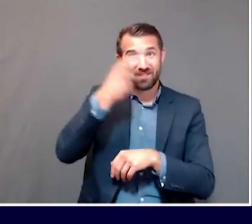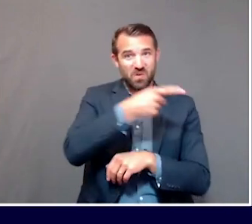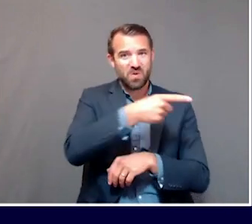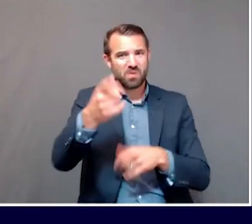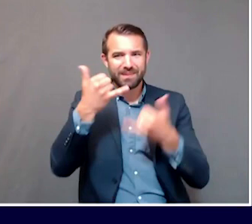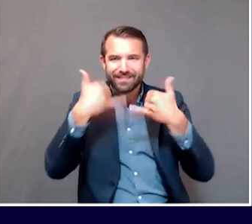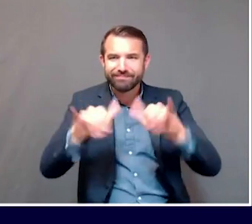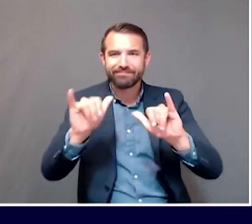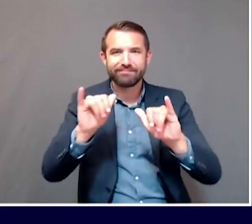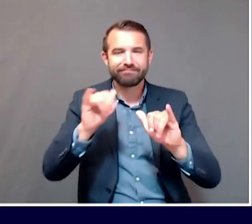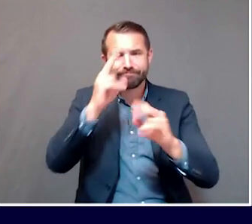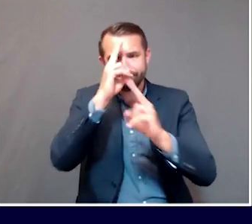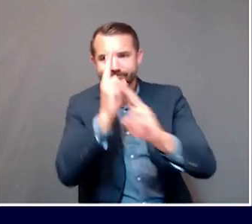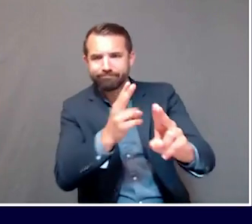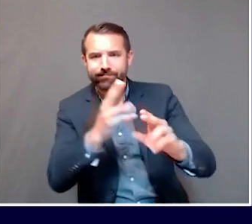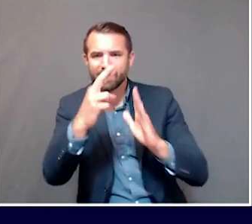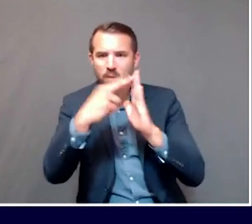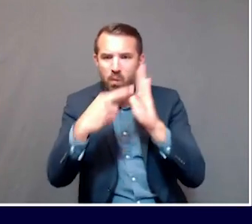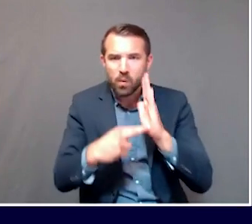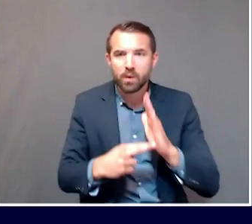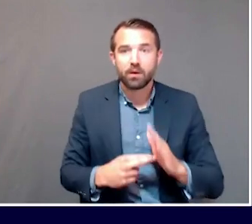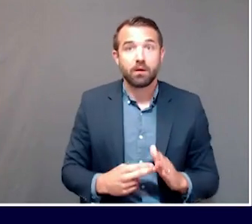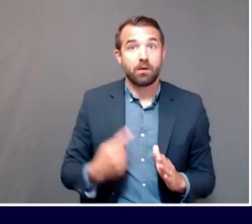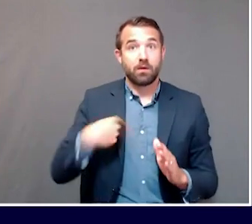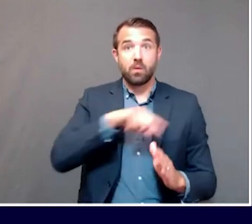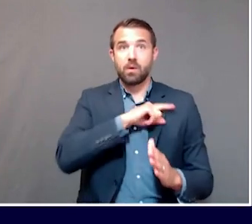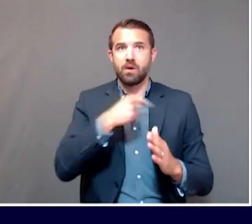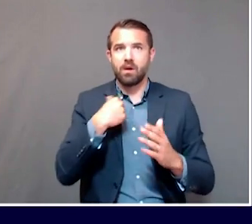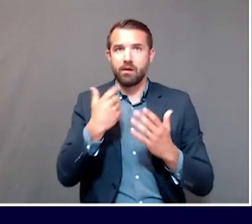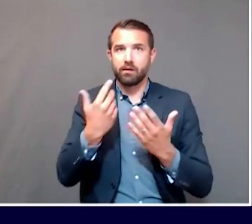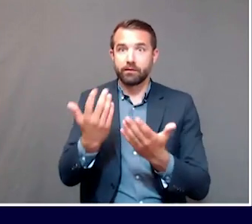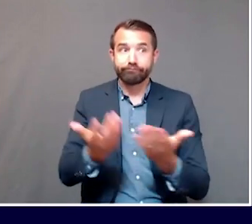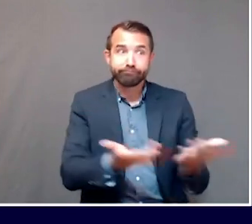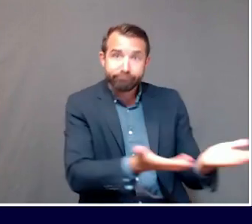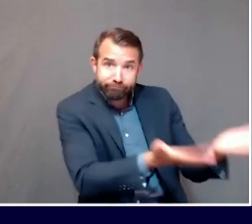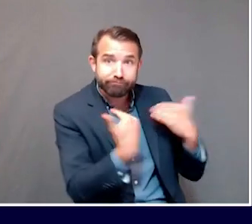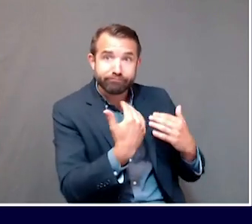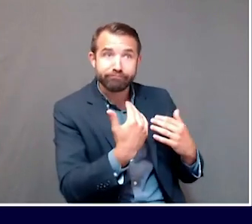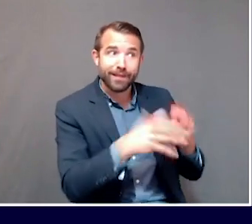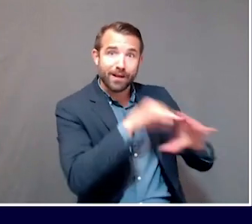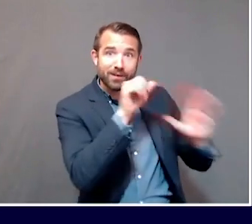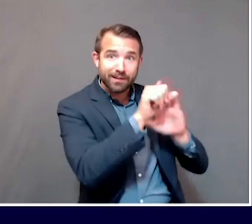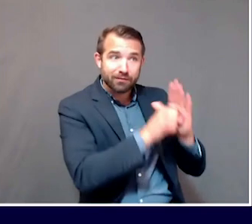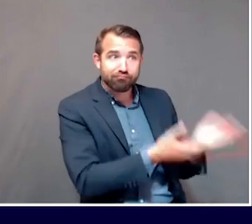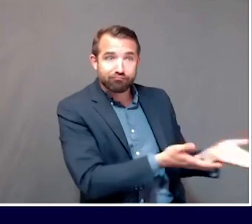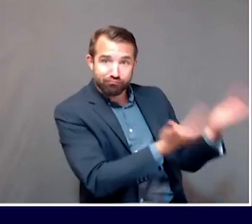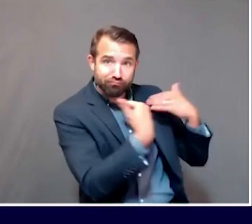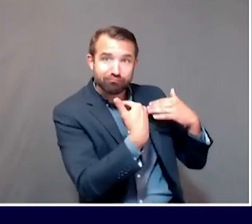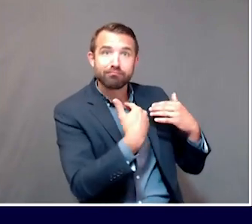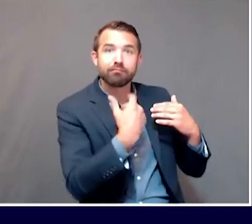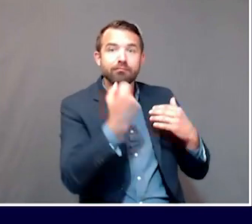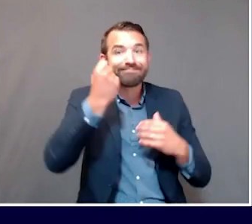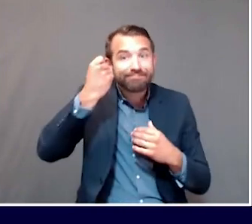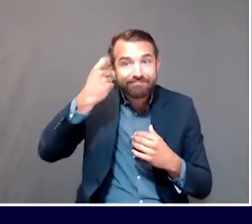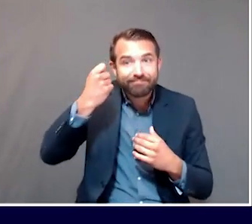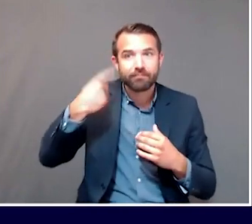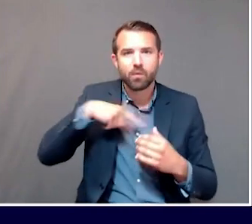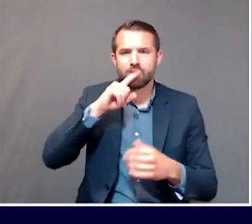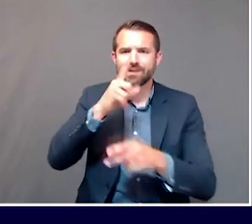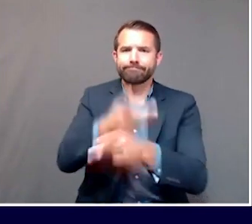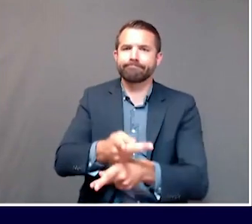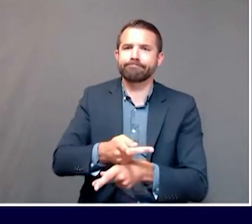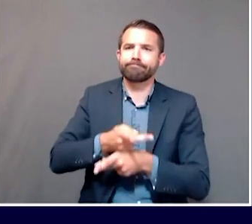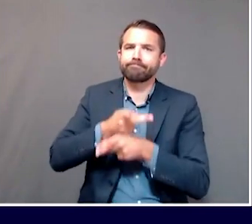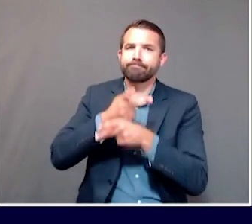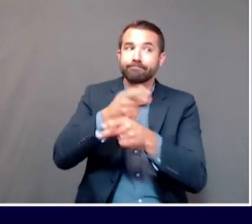arrive from out of state, which we want them to do, the likelihood of the virus spreading also increases. So